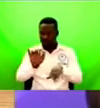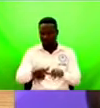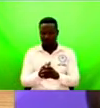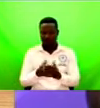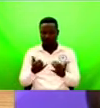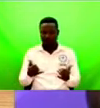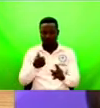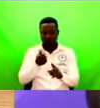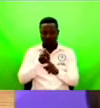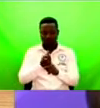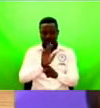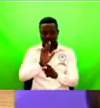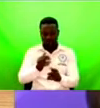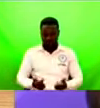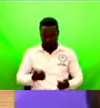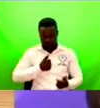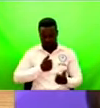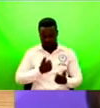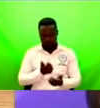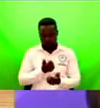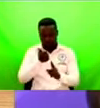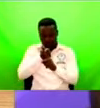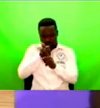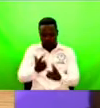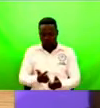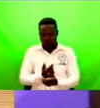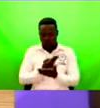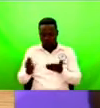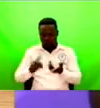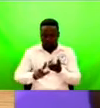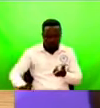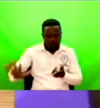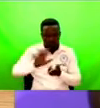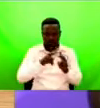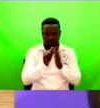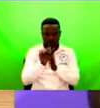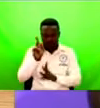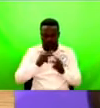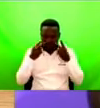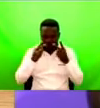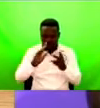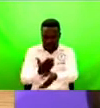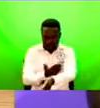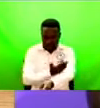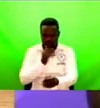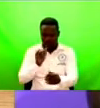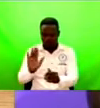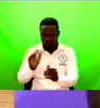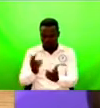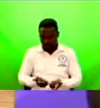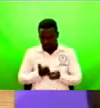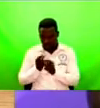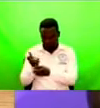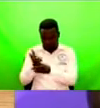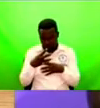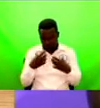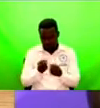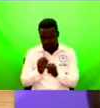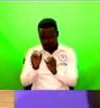Give yourself wholly to them, so that everyone may see your progress. Watch your life and